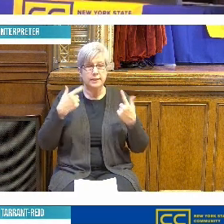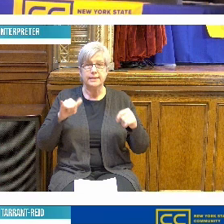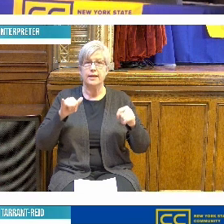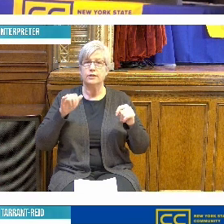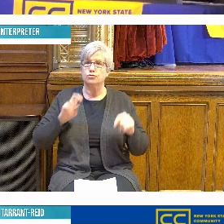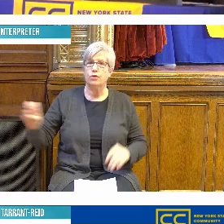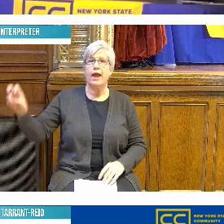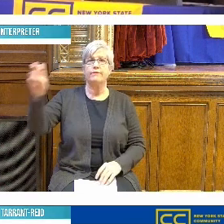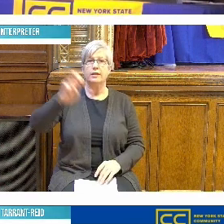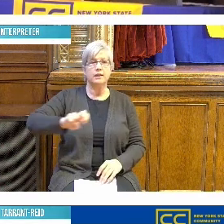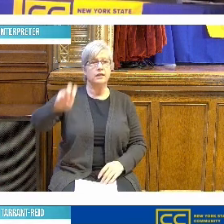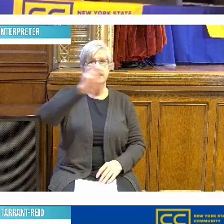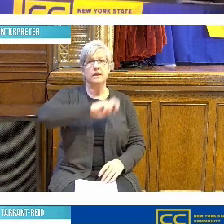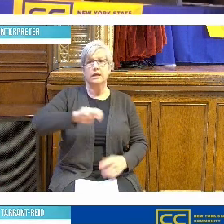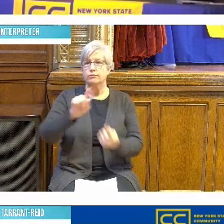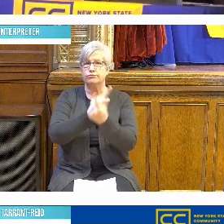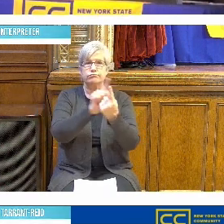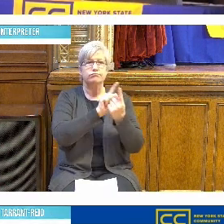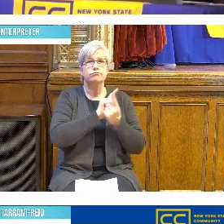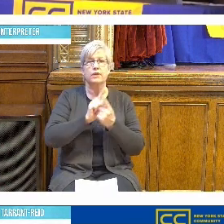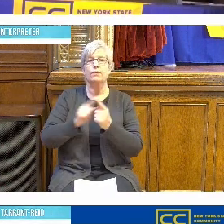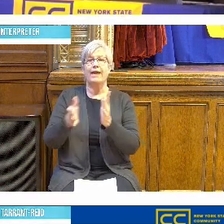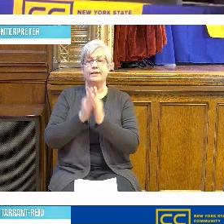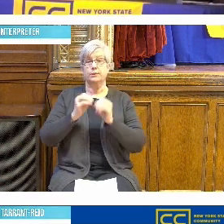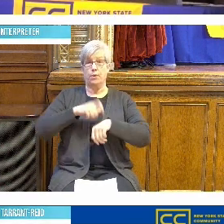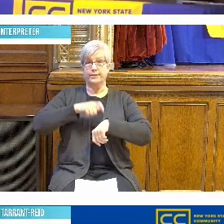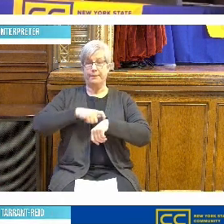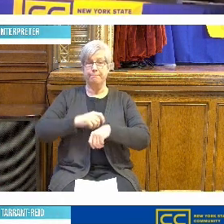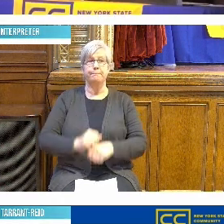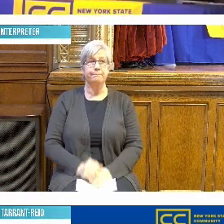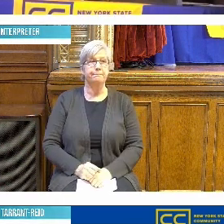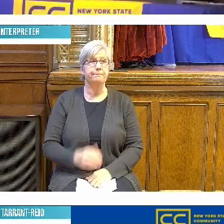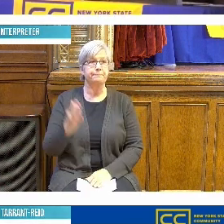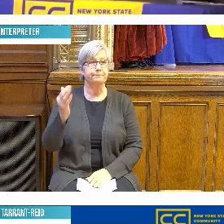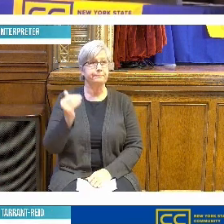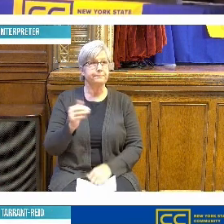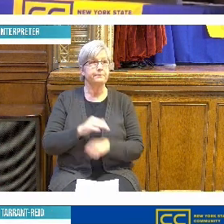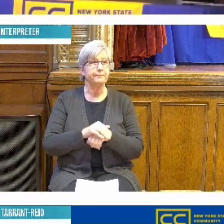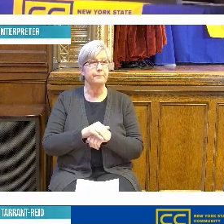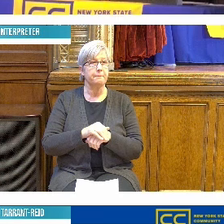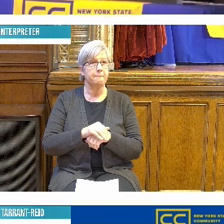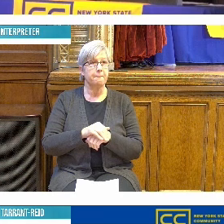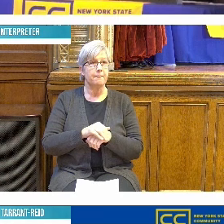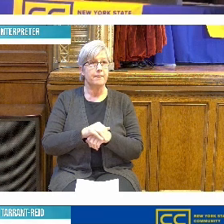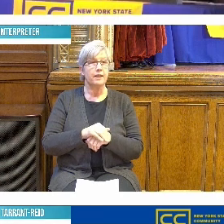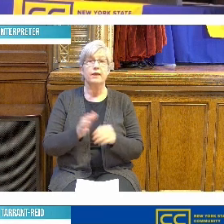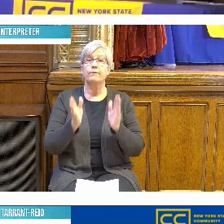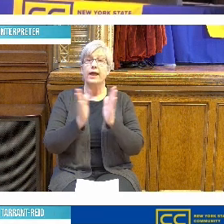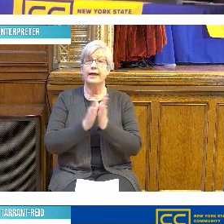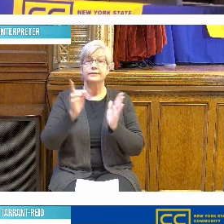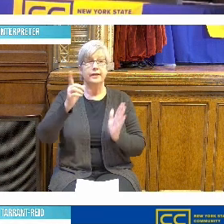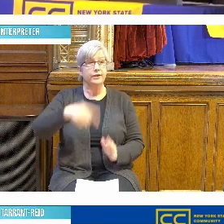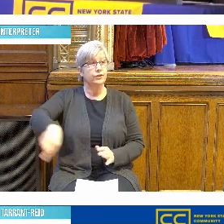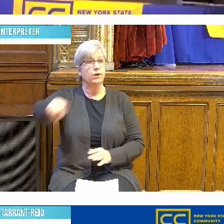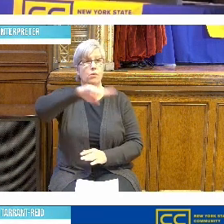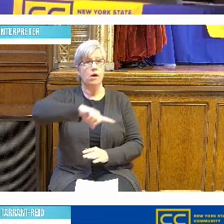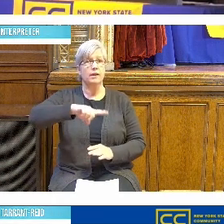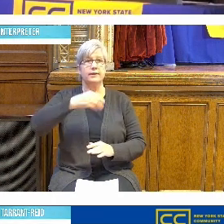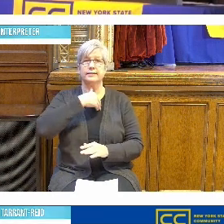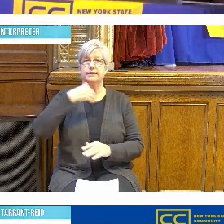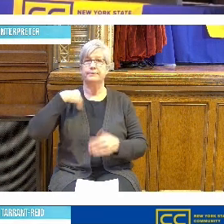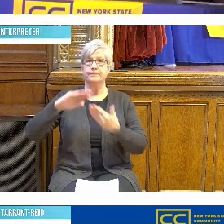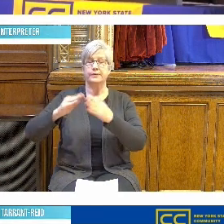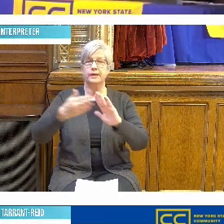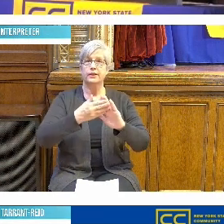state, and so we do need an extension, and we've requested one. We also are looking to you all as the community members